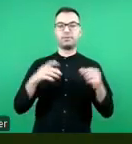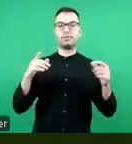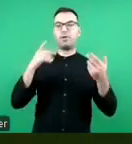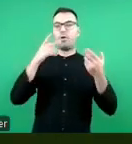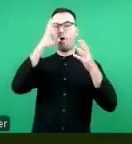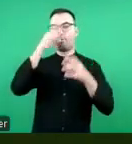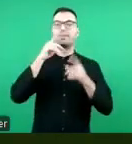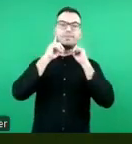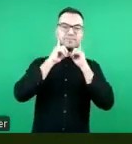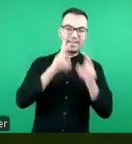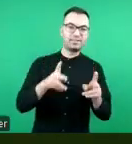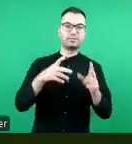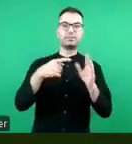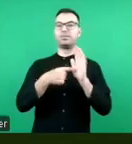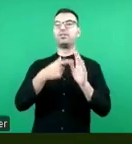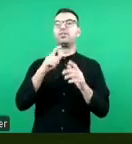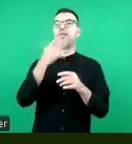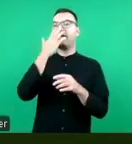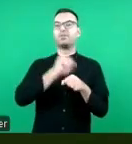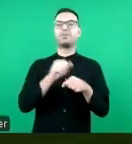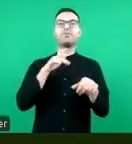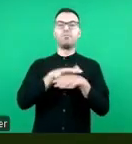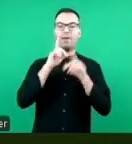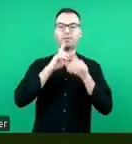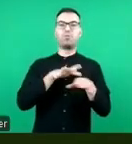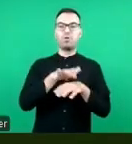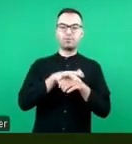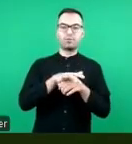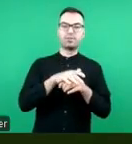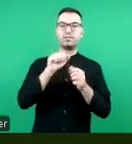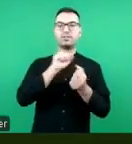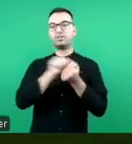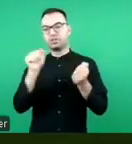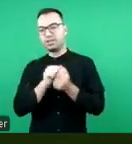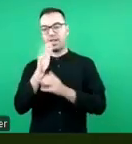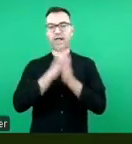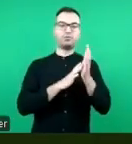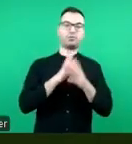what forest disturbance and effects of disturbance to biodiversity actually look like.